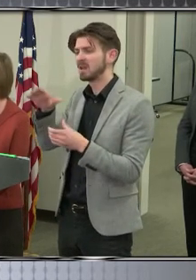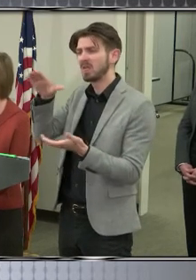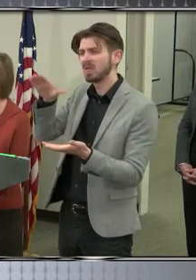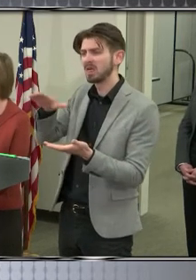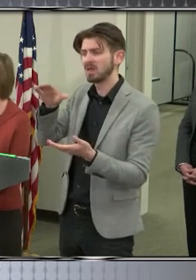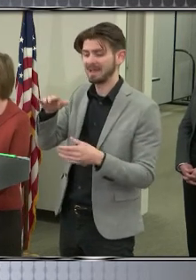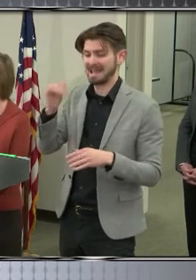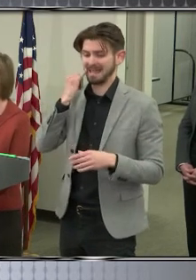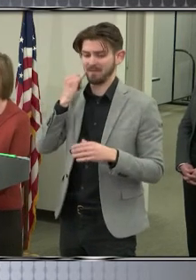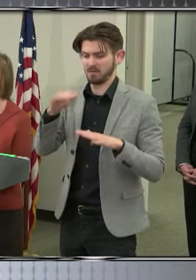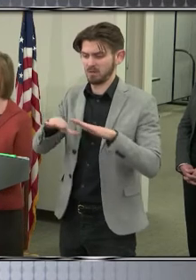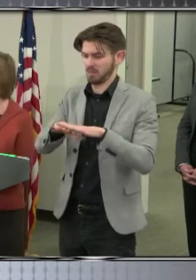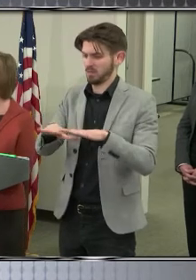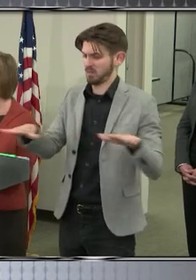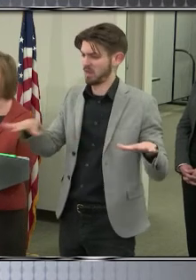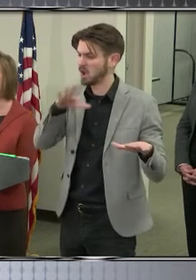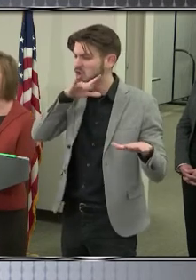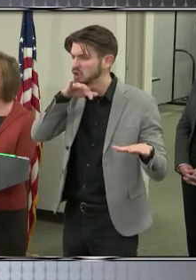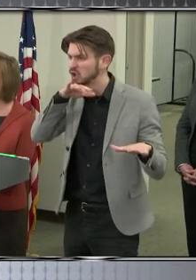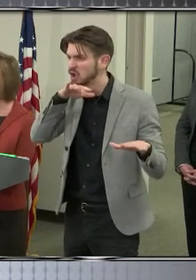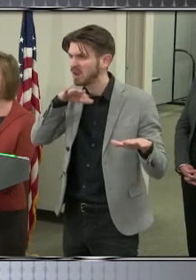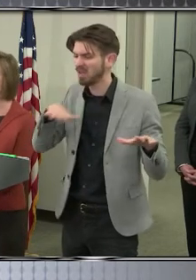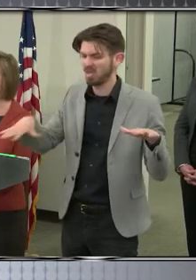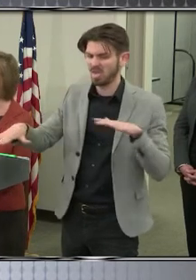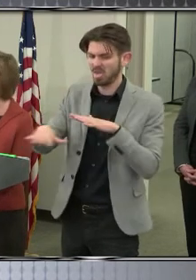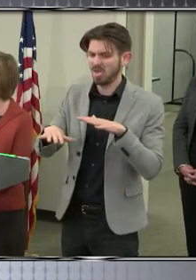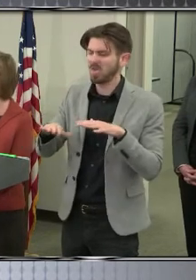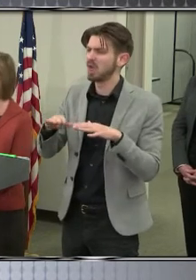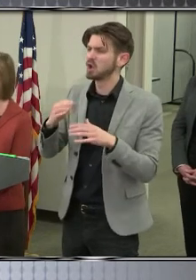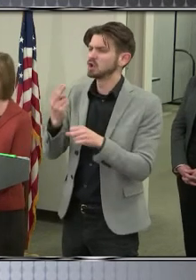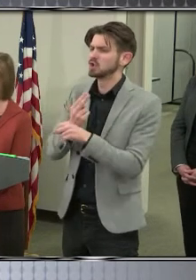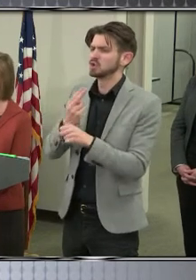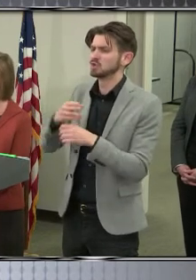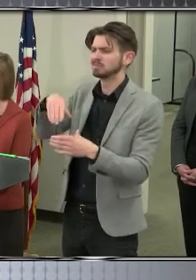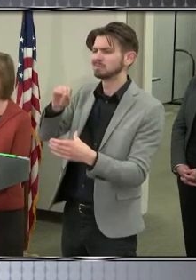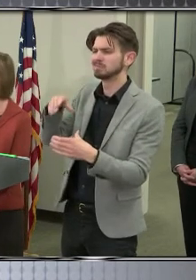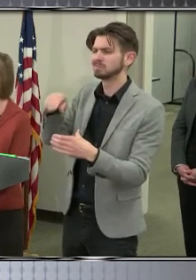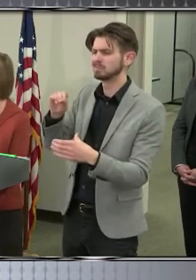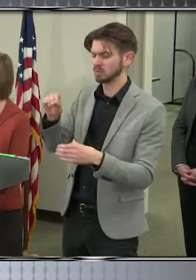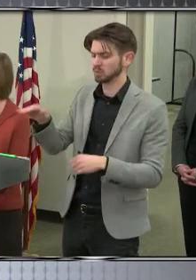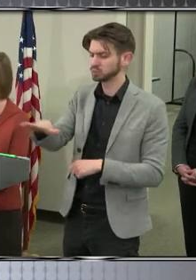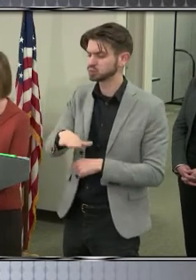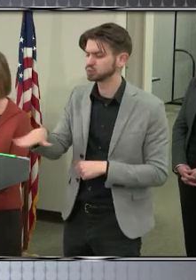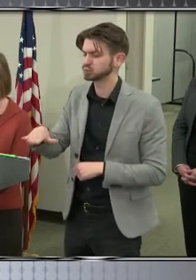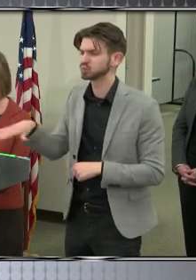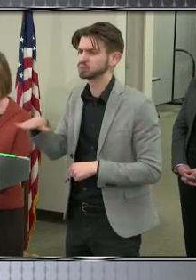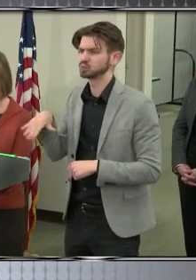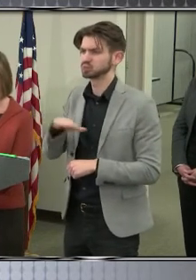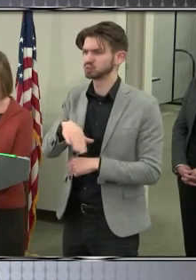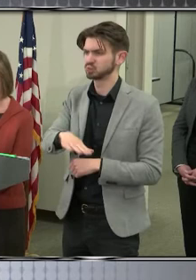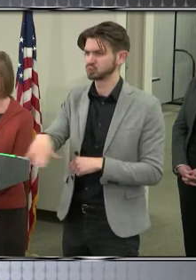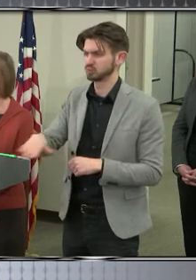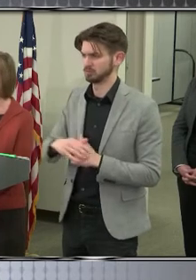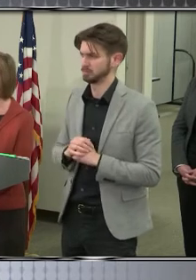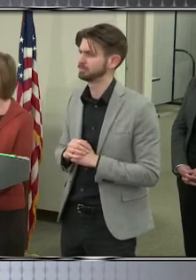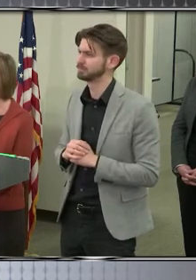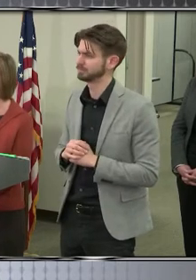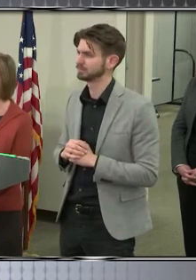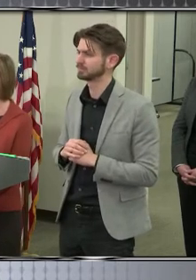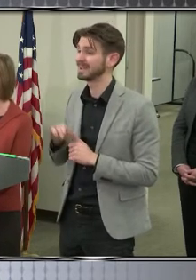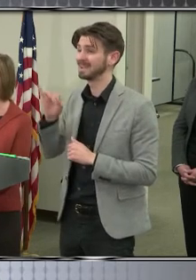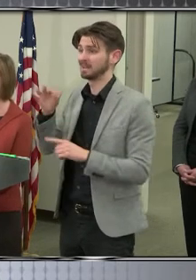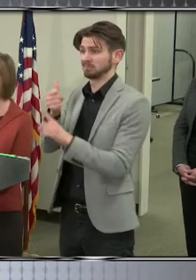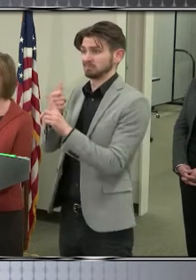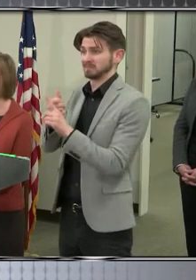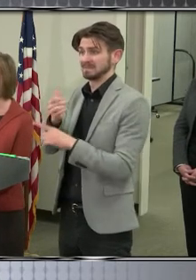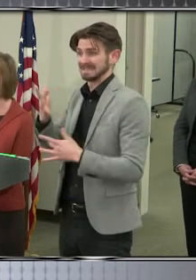touched surfaces just with what you are already using every day, nothing special. Stay home if you're